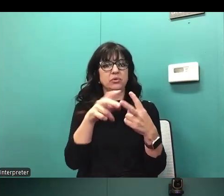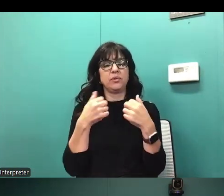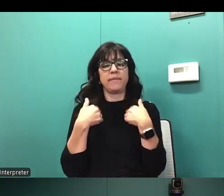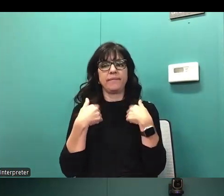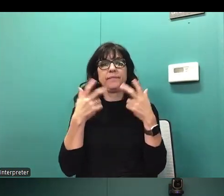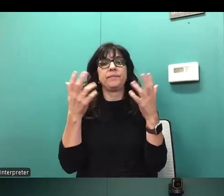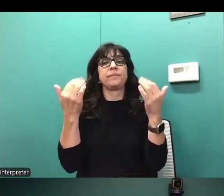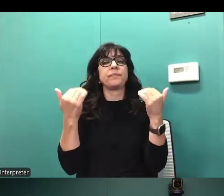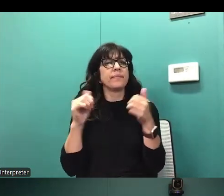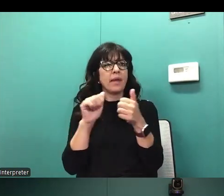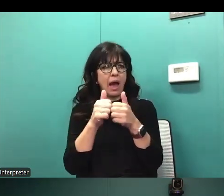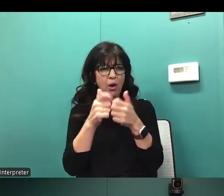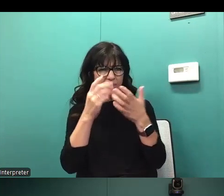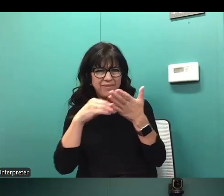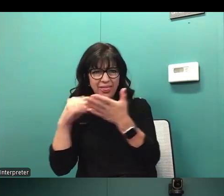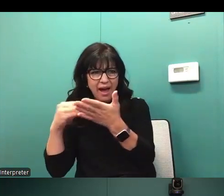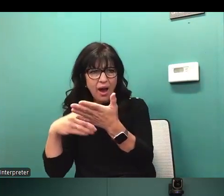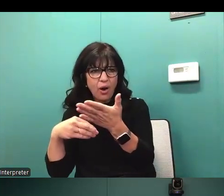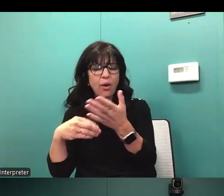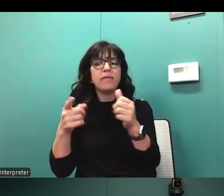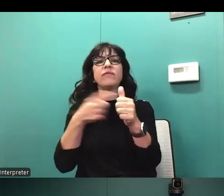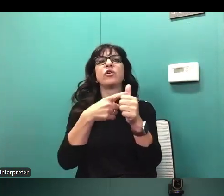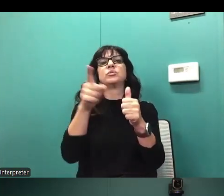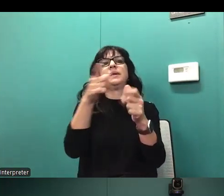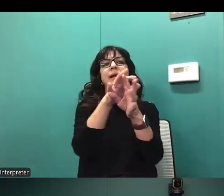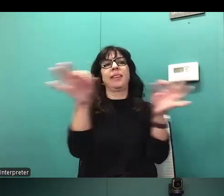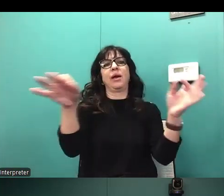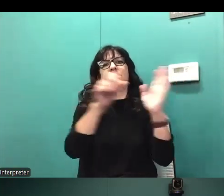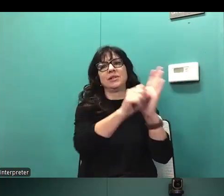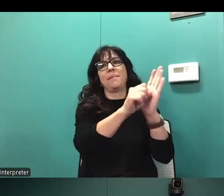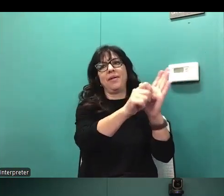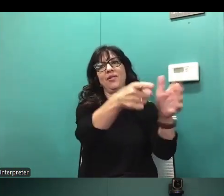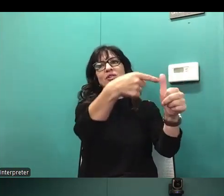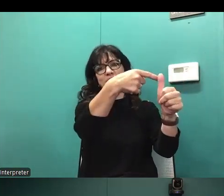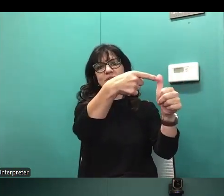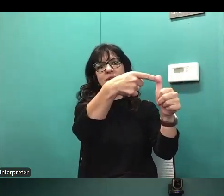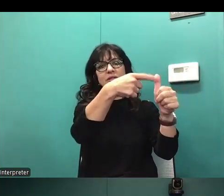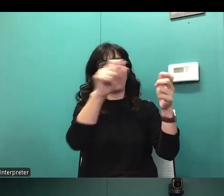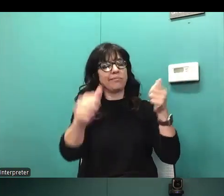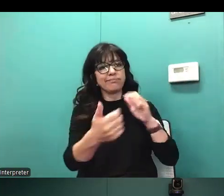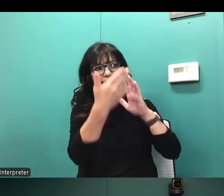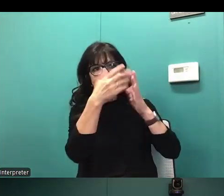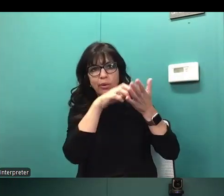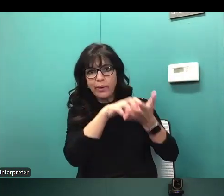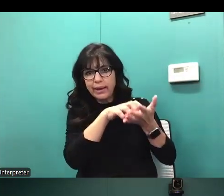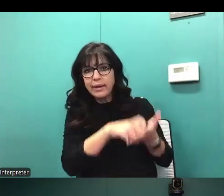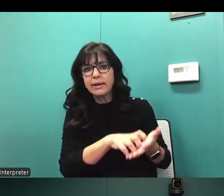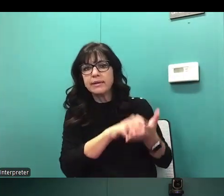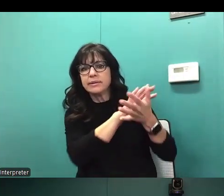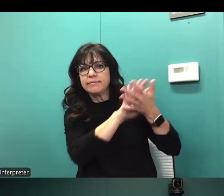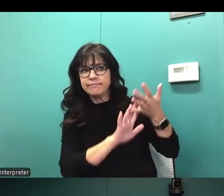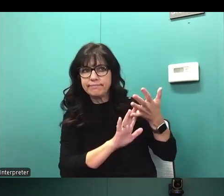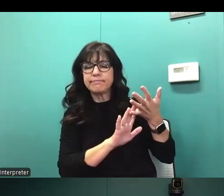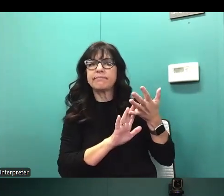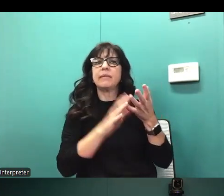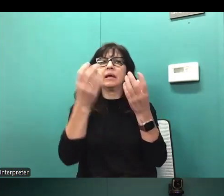And so how do we fill these out? Well, first we need a language sample. So this addresses the weaknesses, and it gives